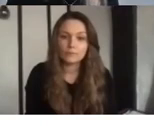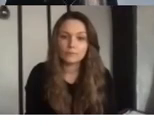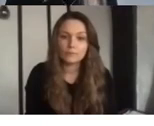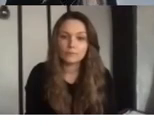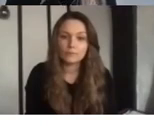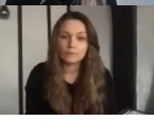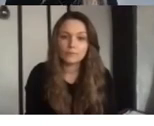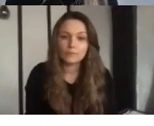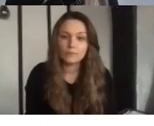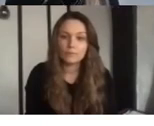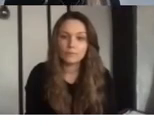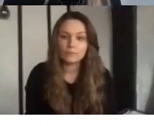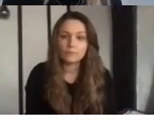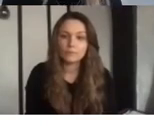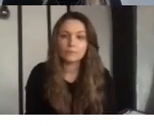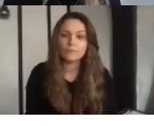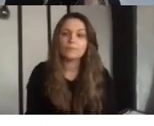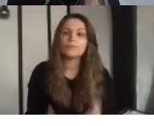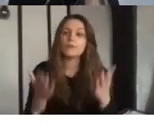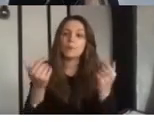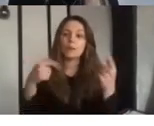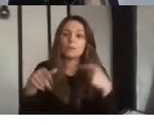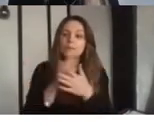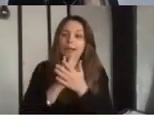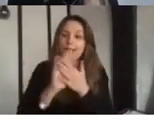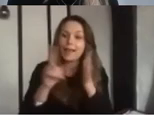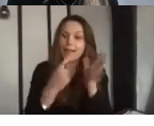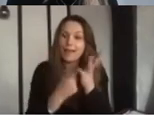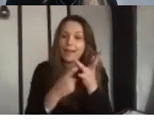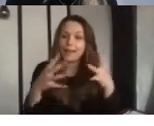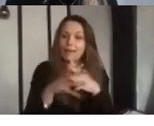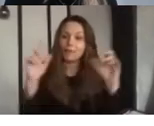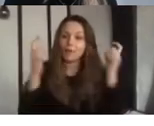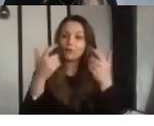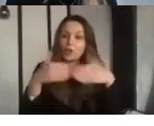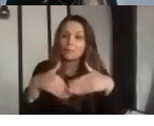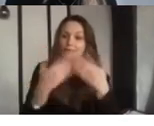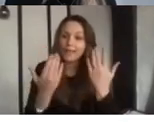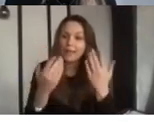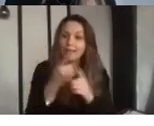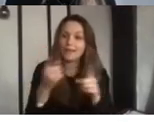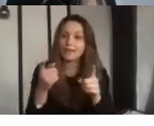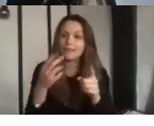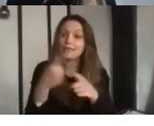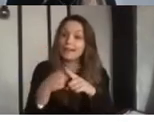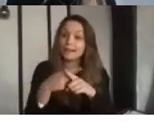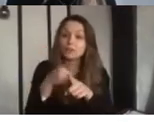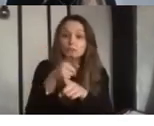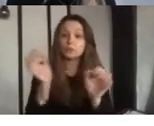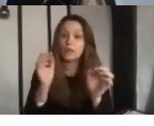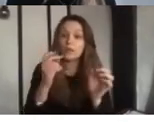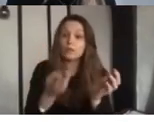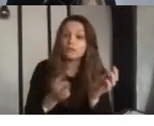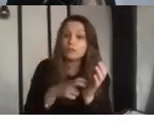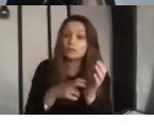welcome you all to Harrow College Virtual Open Day session for English. And if you've not registered for our Open Days previously, then please